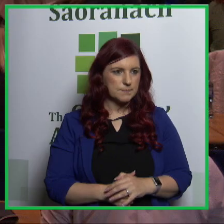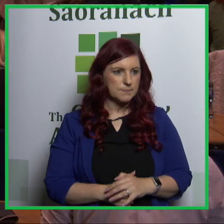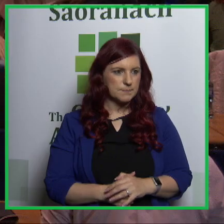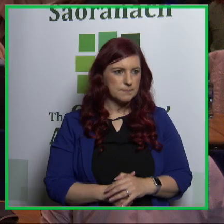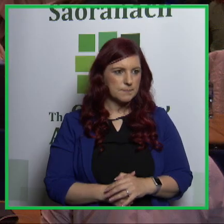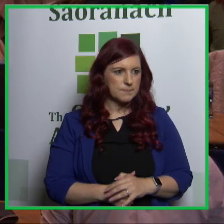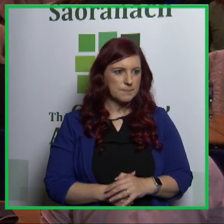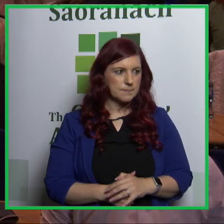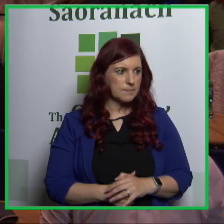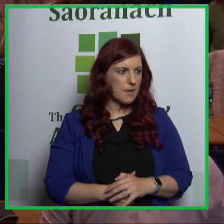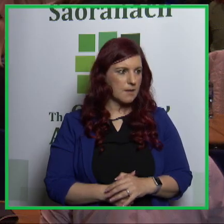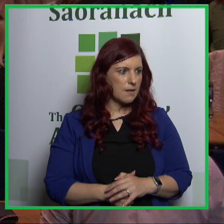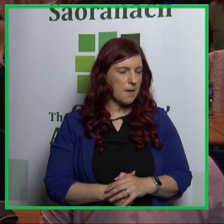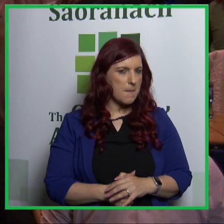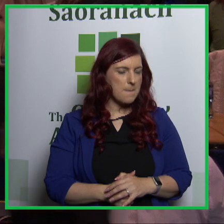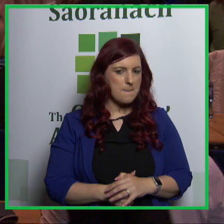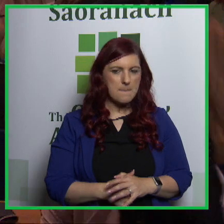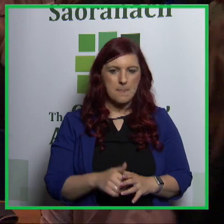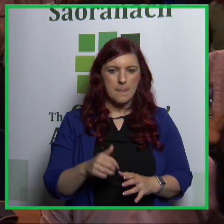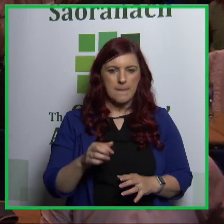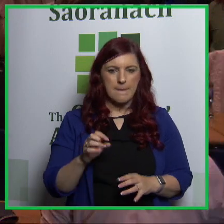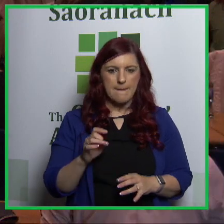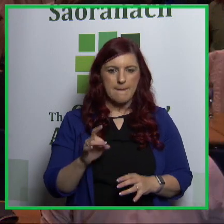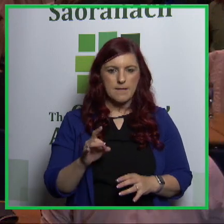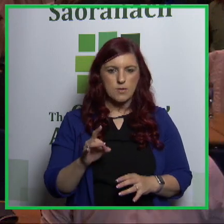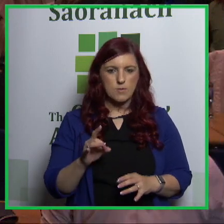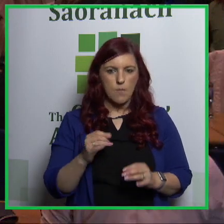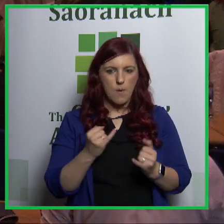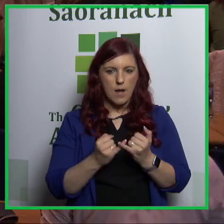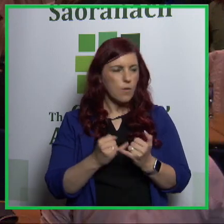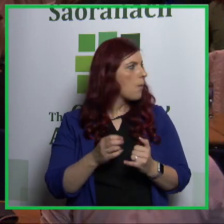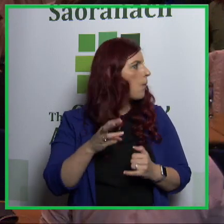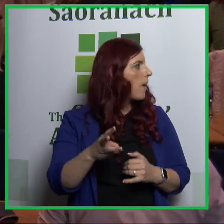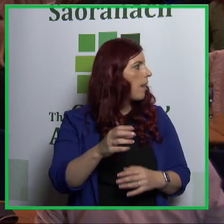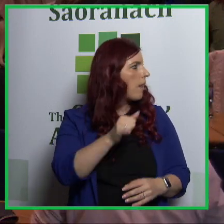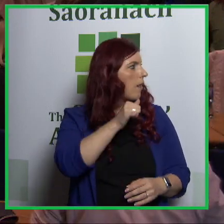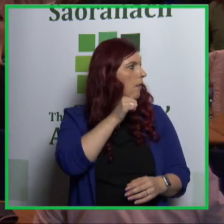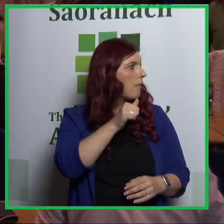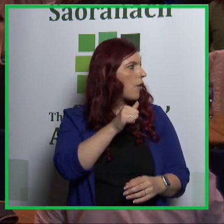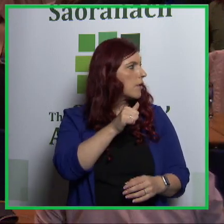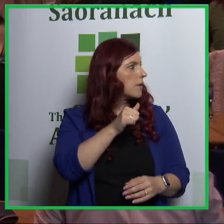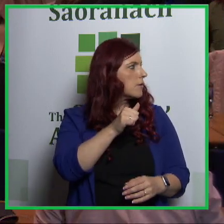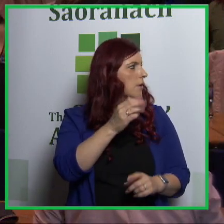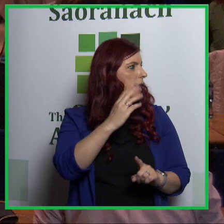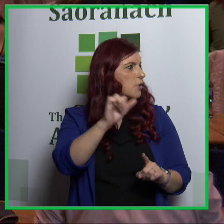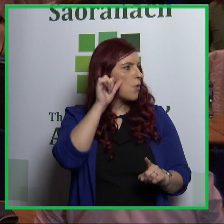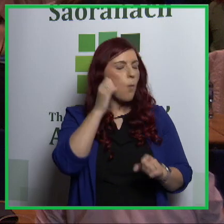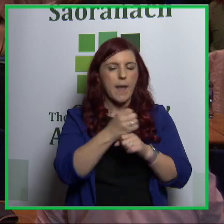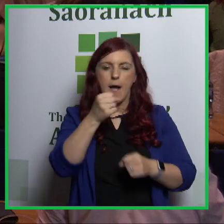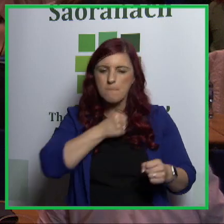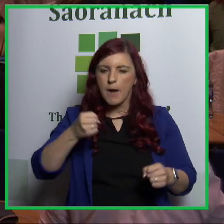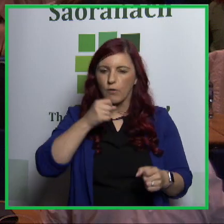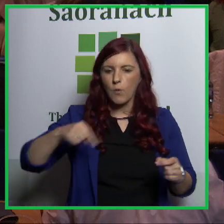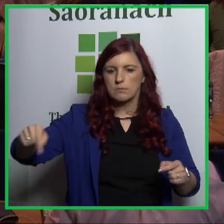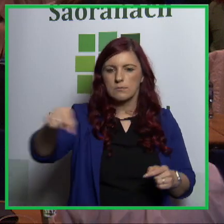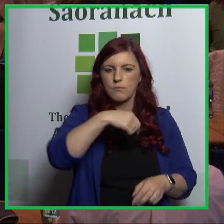I'm just going to take questions randomly, and don't be afraid, stand up and let me know, and we have mics around the room.